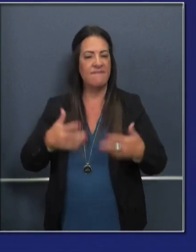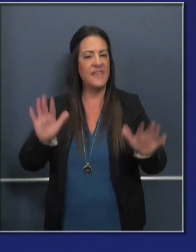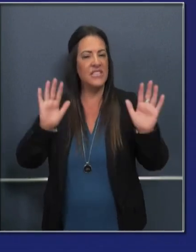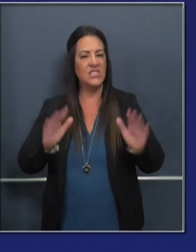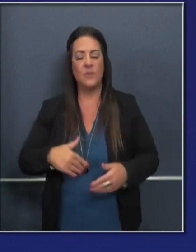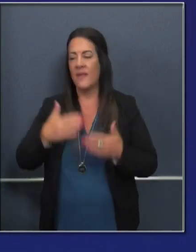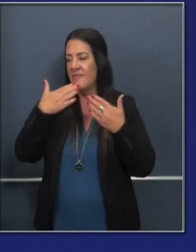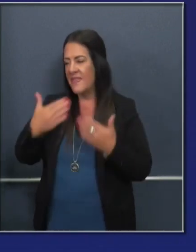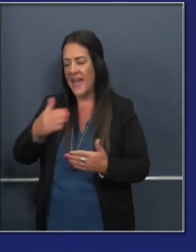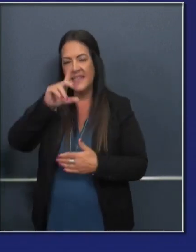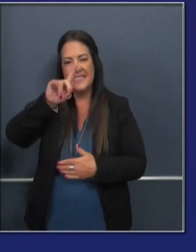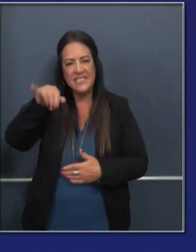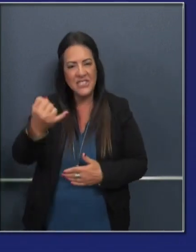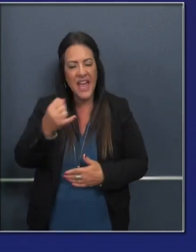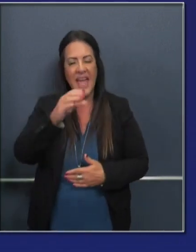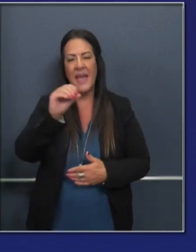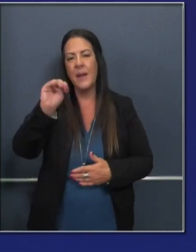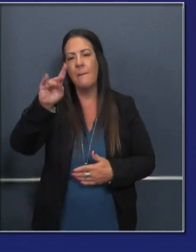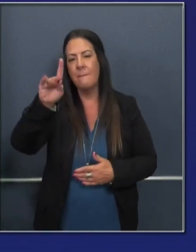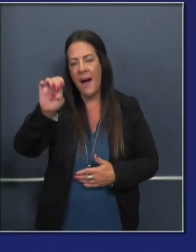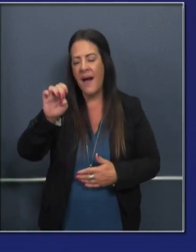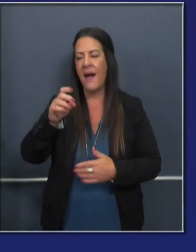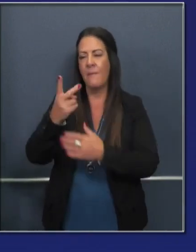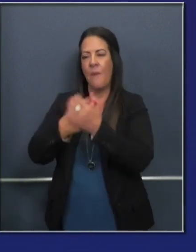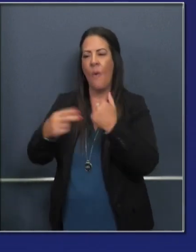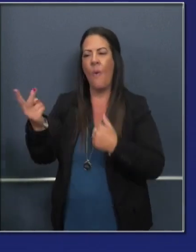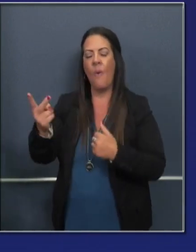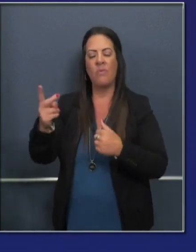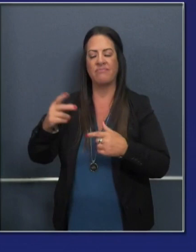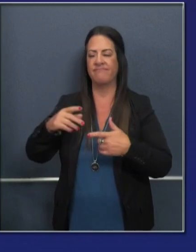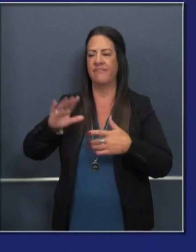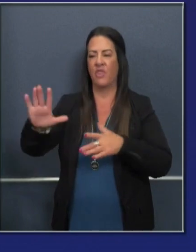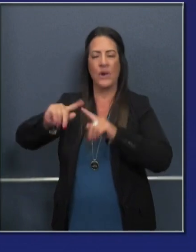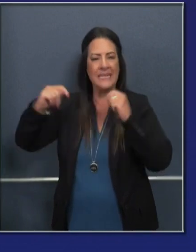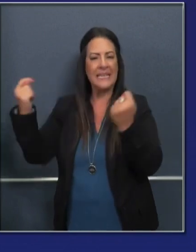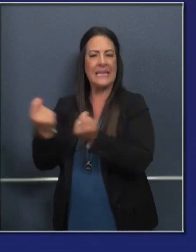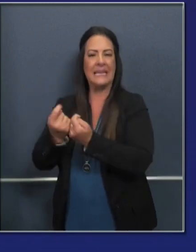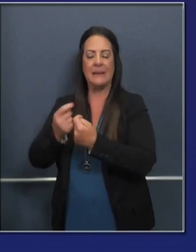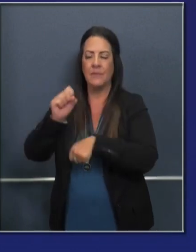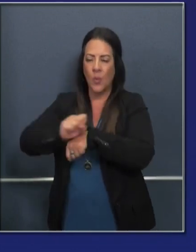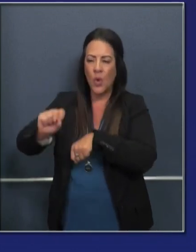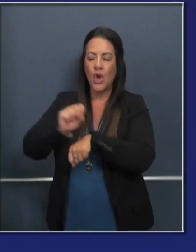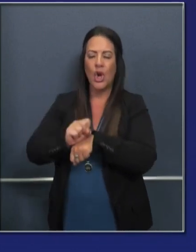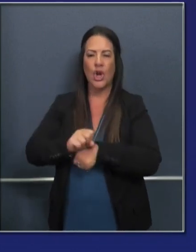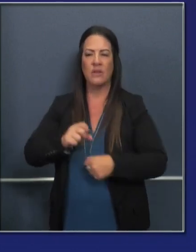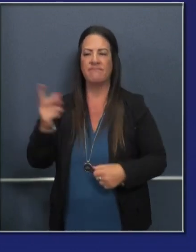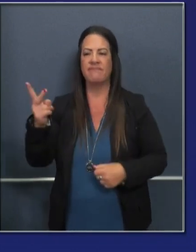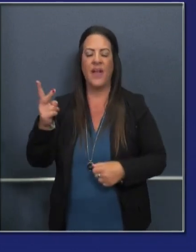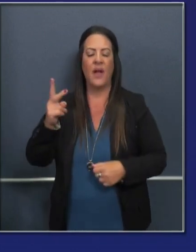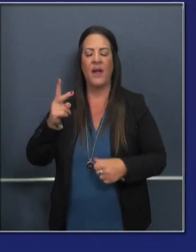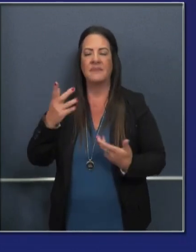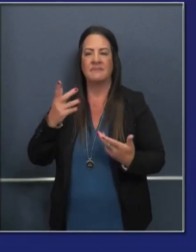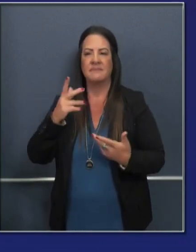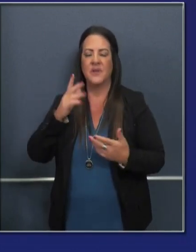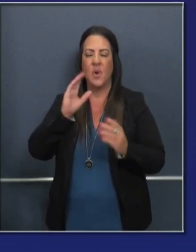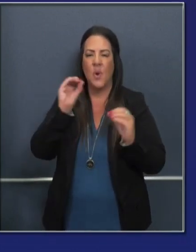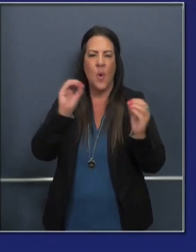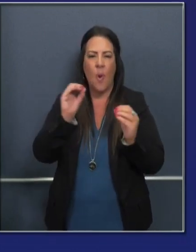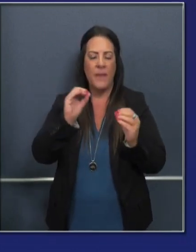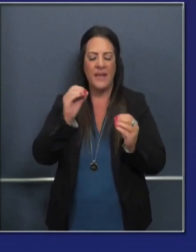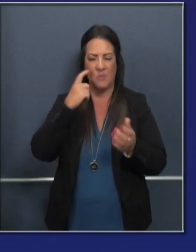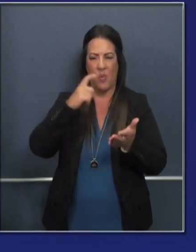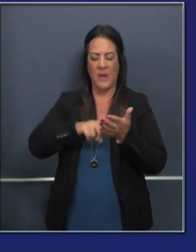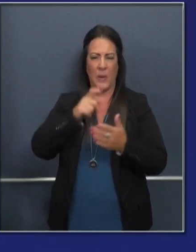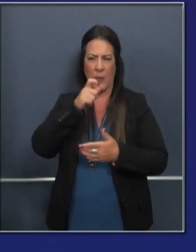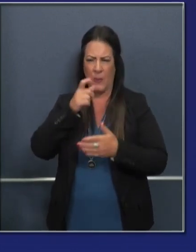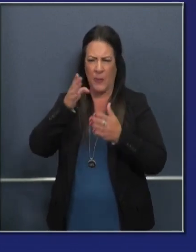their incredible work and the team they put together. These are the folks that rarely get any recognition. In fact, not rarely, they never get